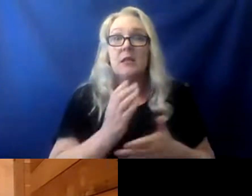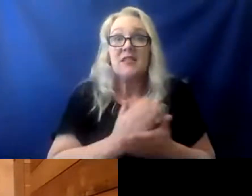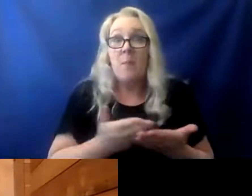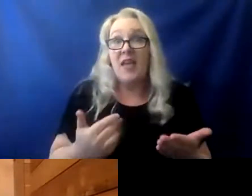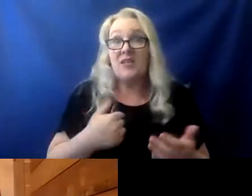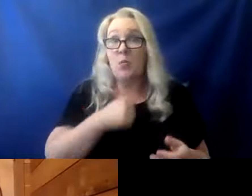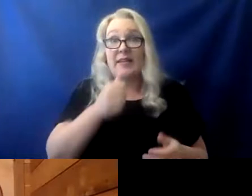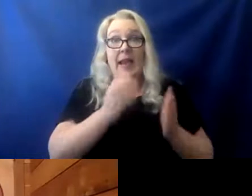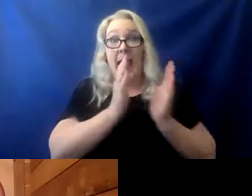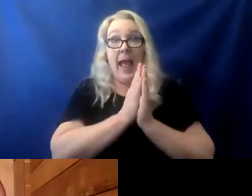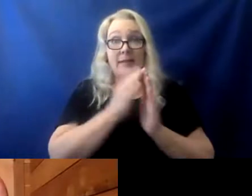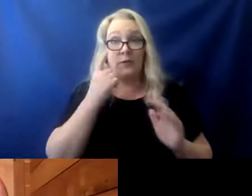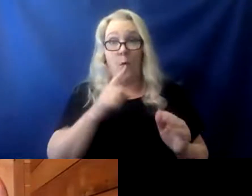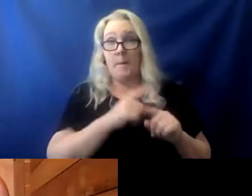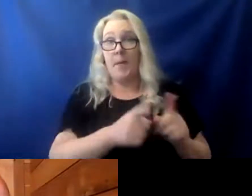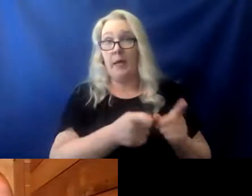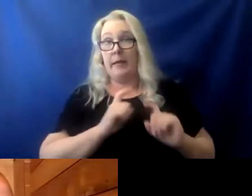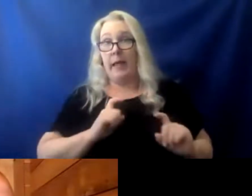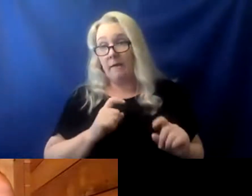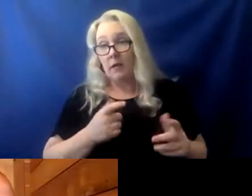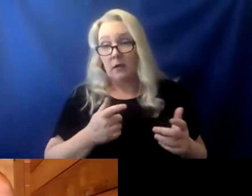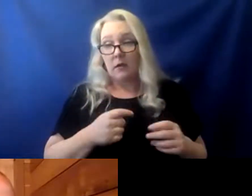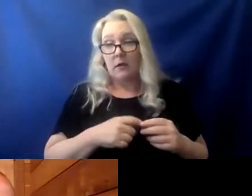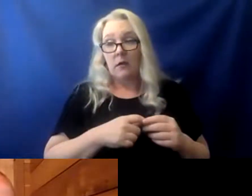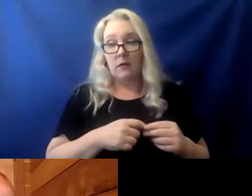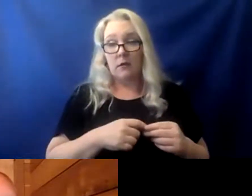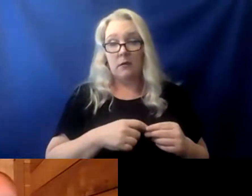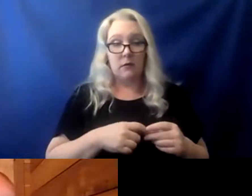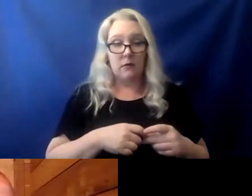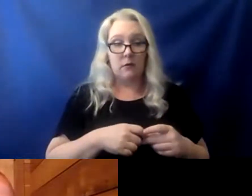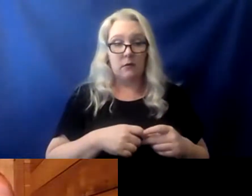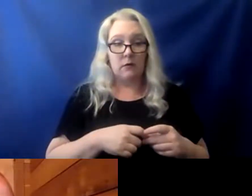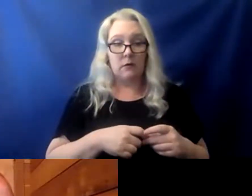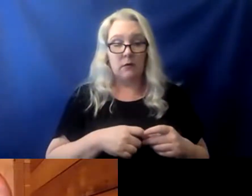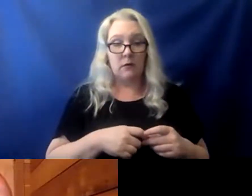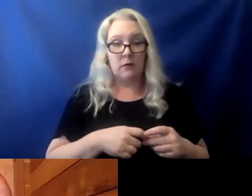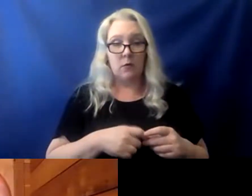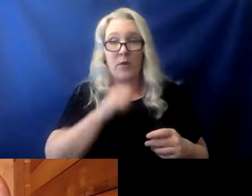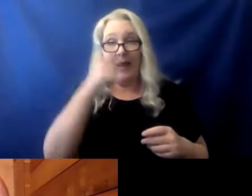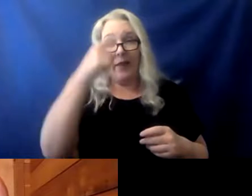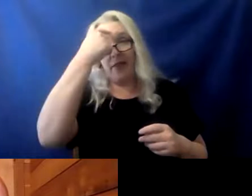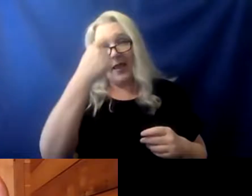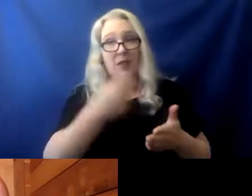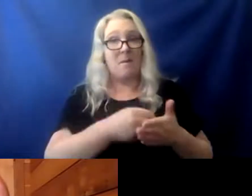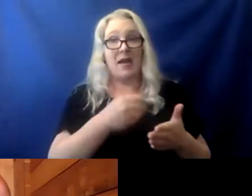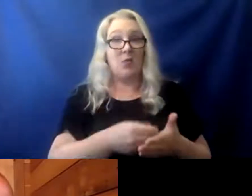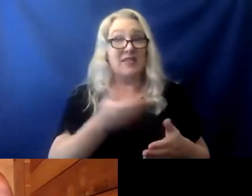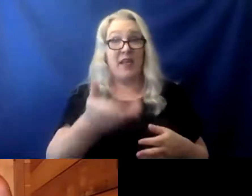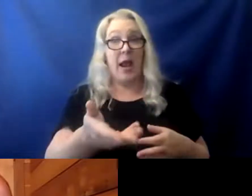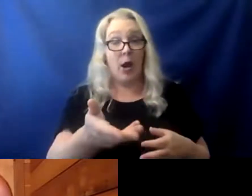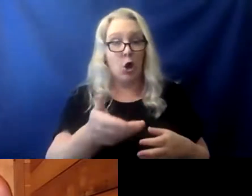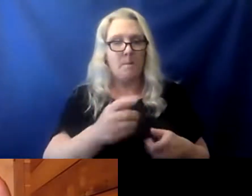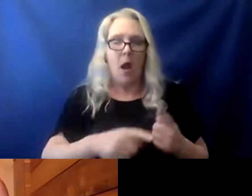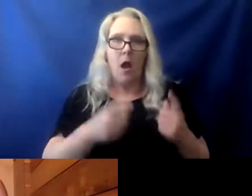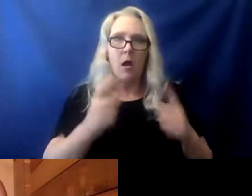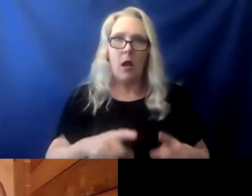master planning process because we didn't think that there was the revenue there to support some of these things. So, and then there did turn out